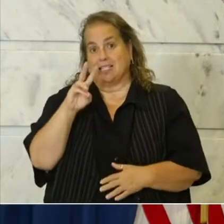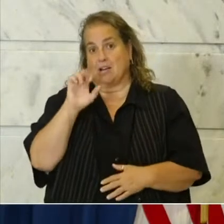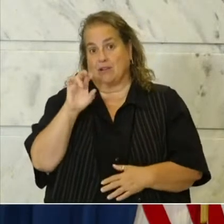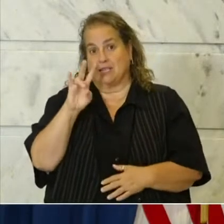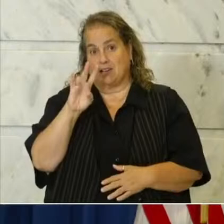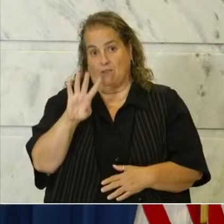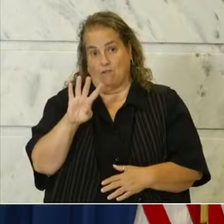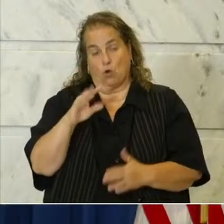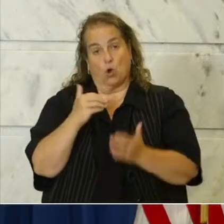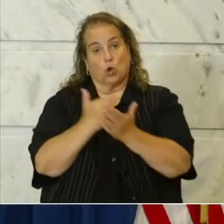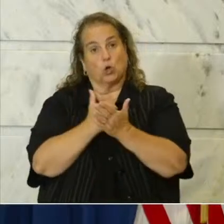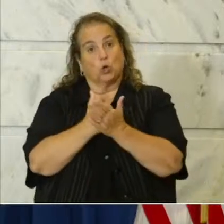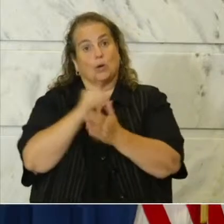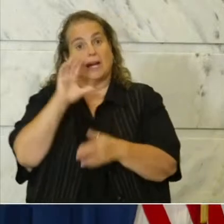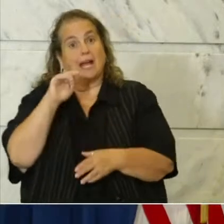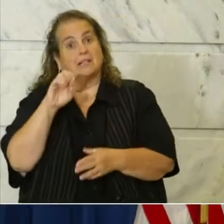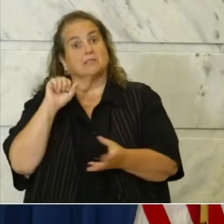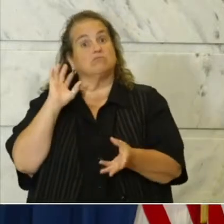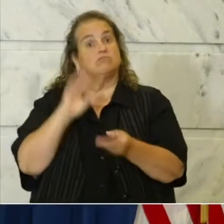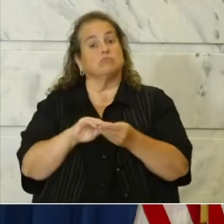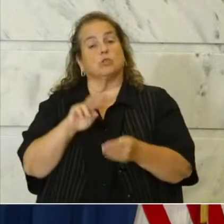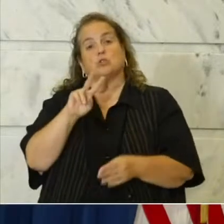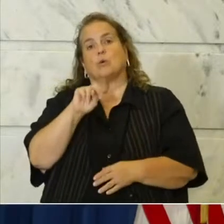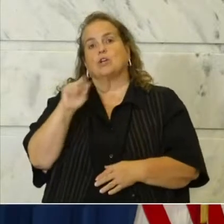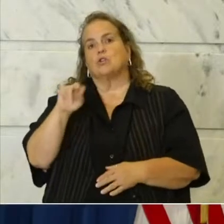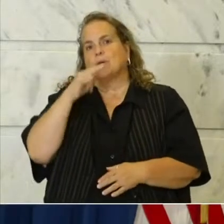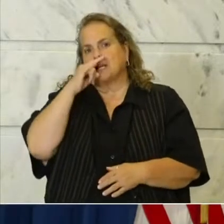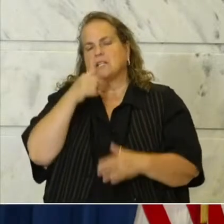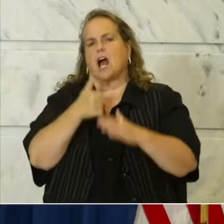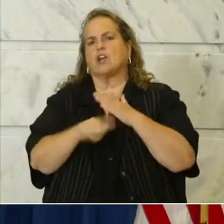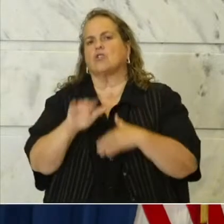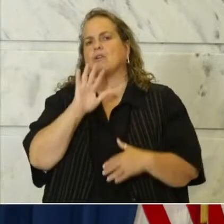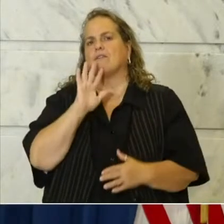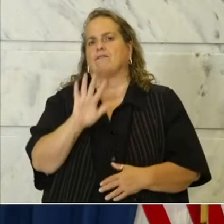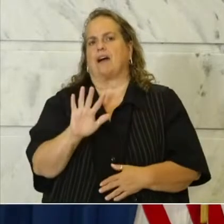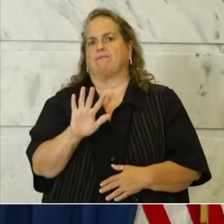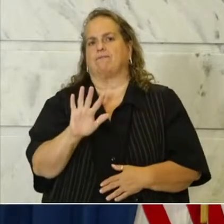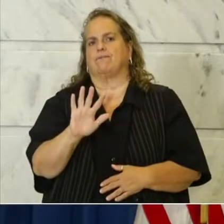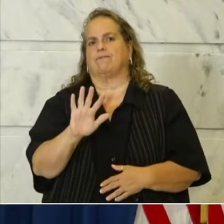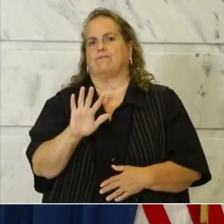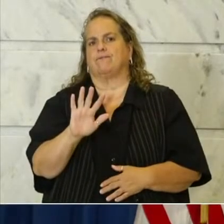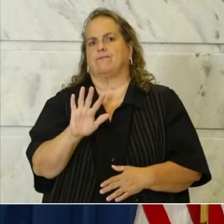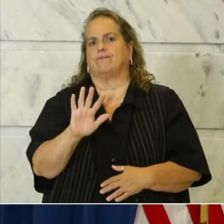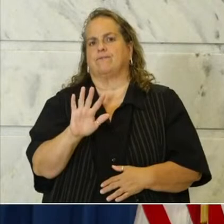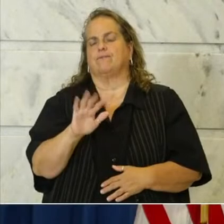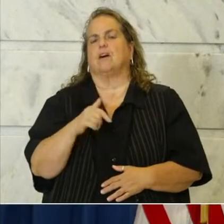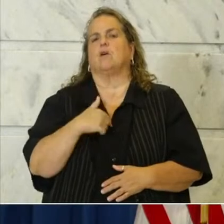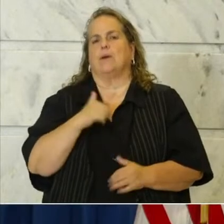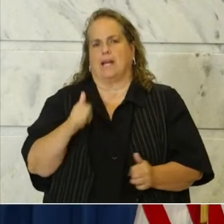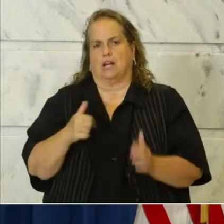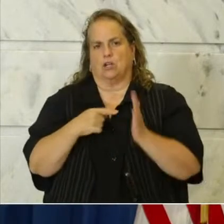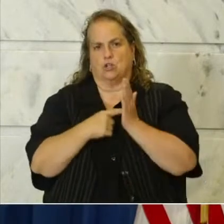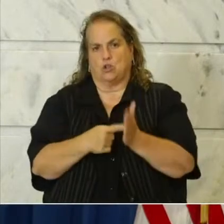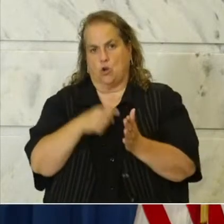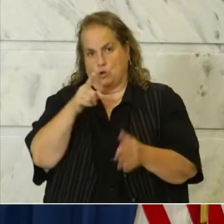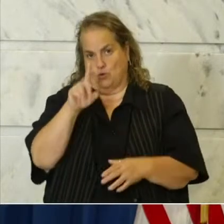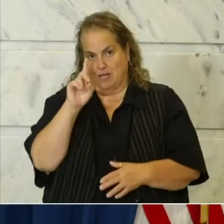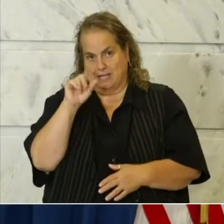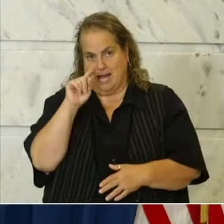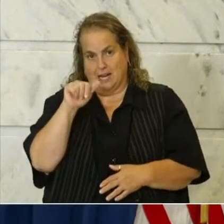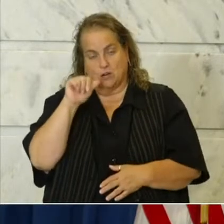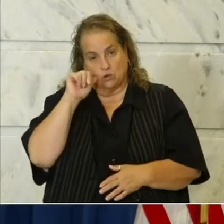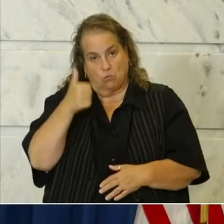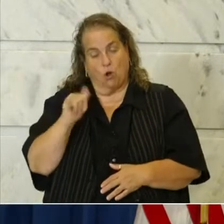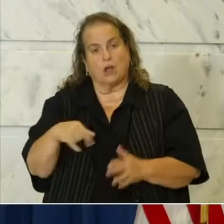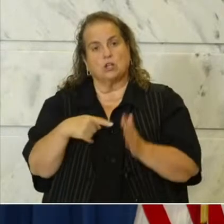674 new cases include 22 kids under 5. And I think we'll be able to show you some data tomorrow that shows the percentage of